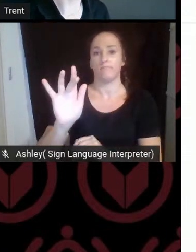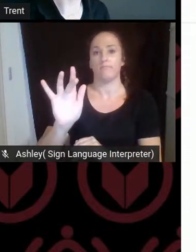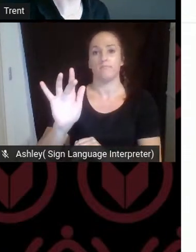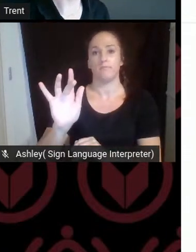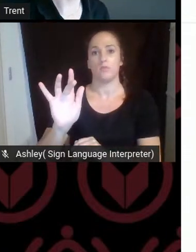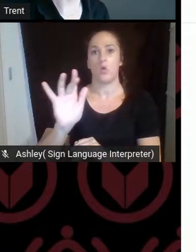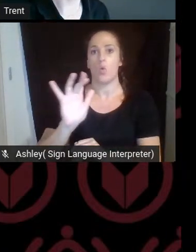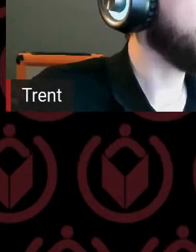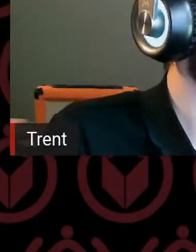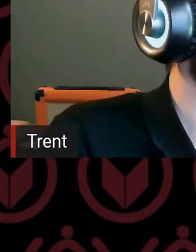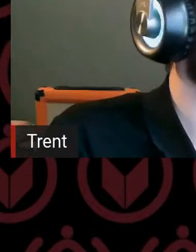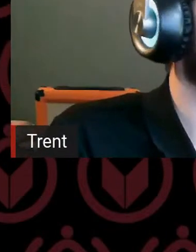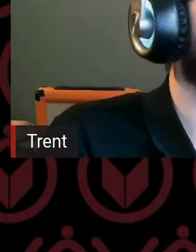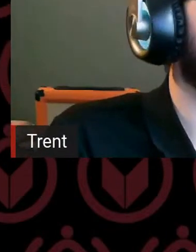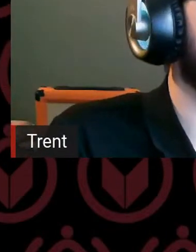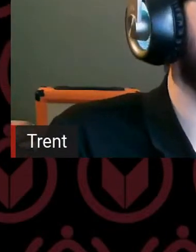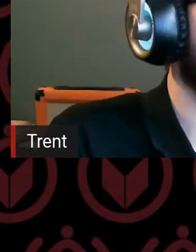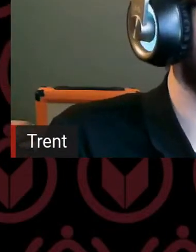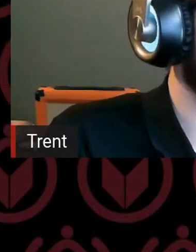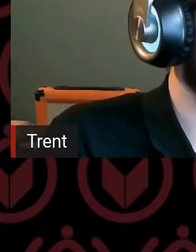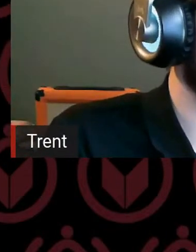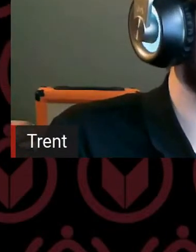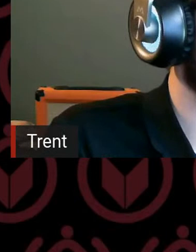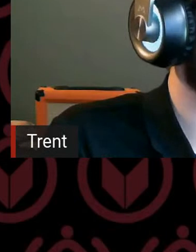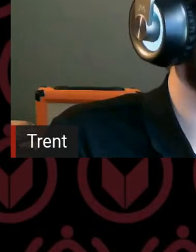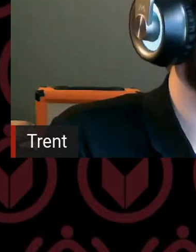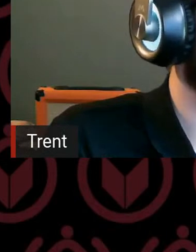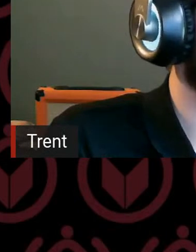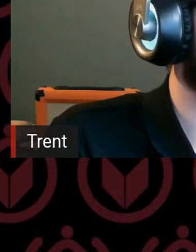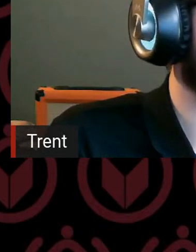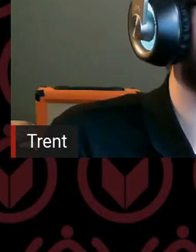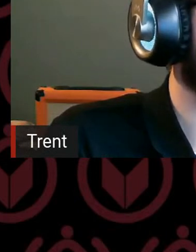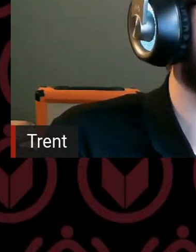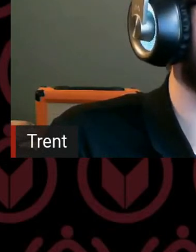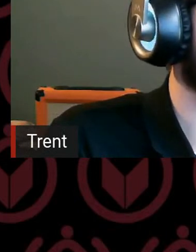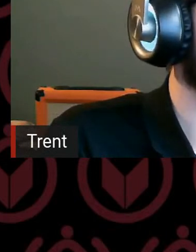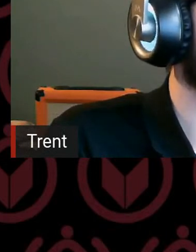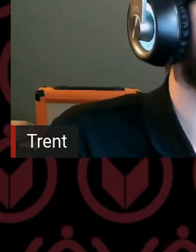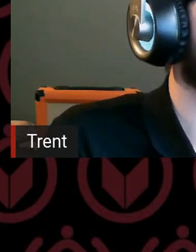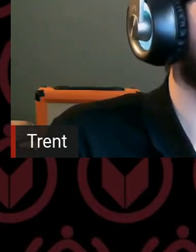oh no, I'm having trouble with this again. All right, I'm going to go back to and share my screen again.